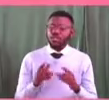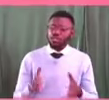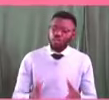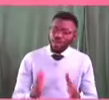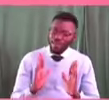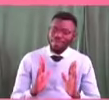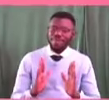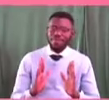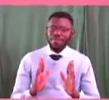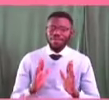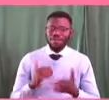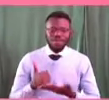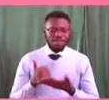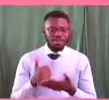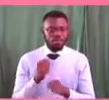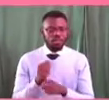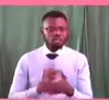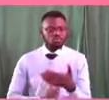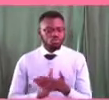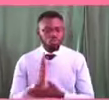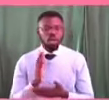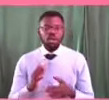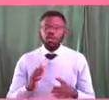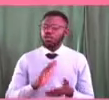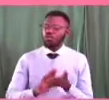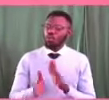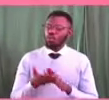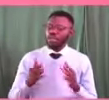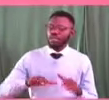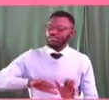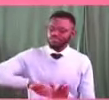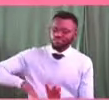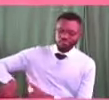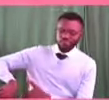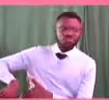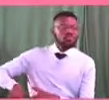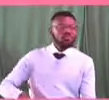mechanism of ensuring that no one is left behind.